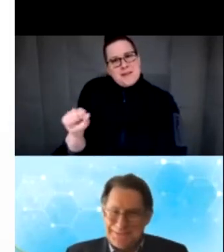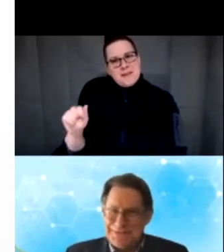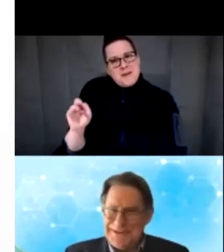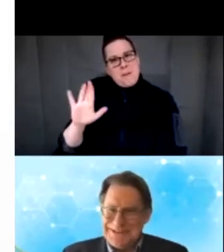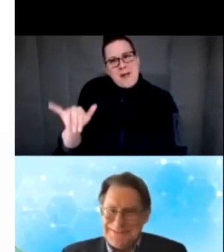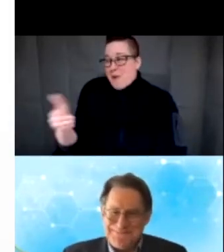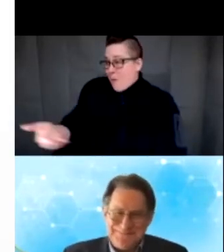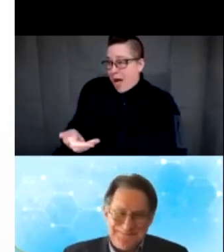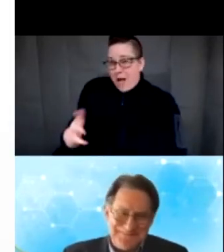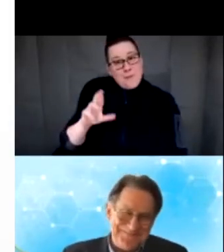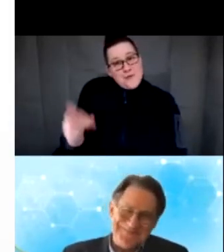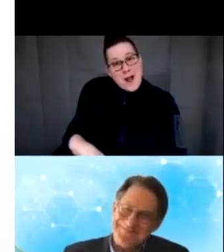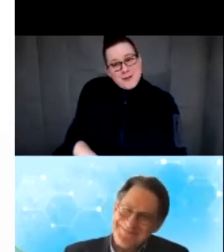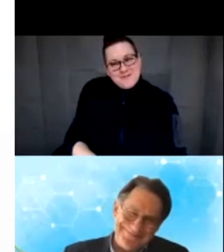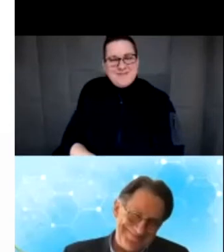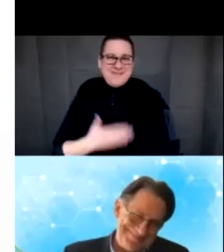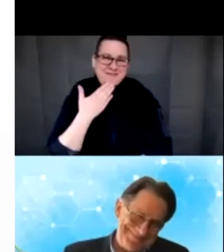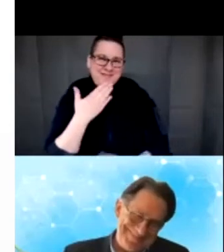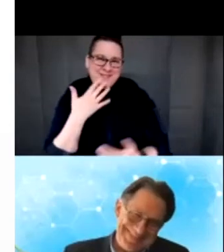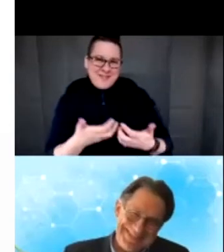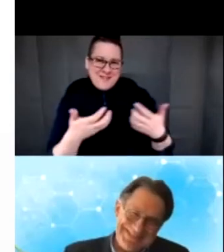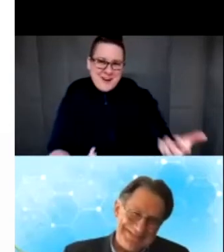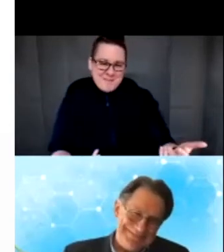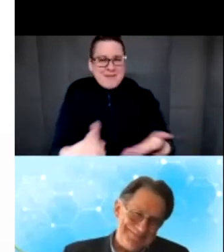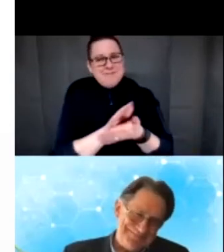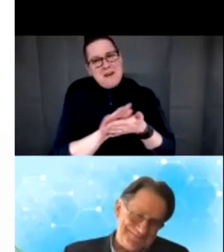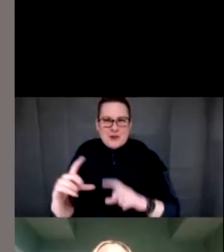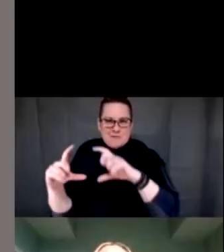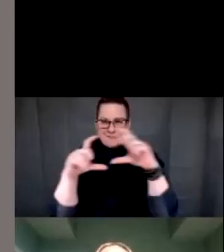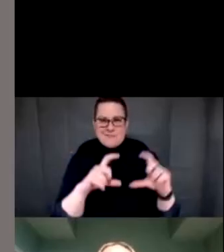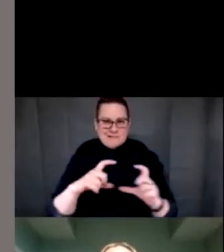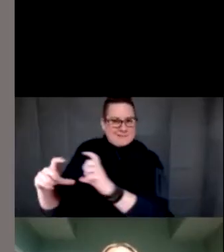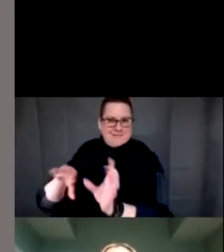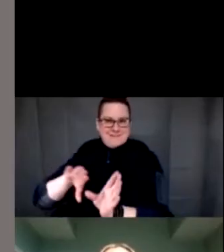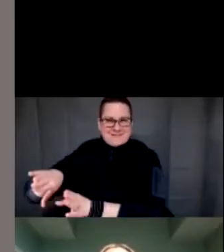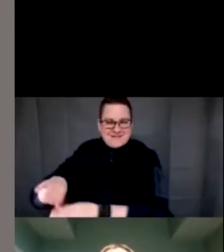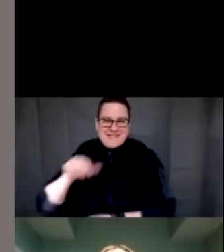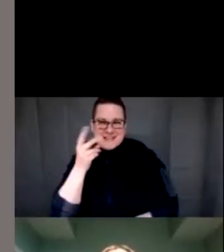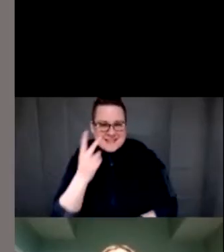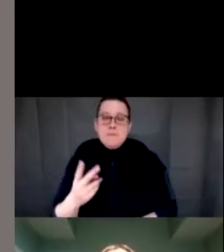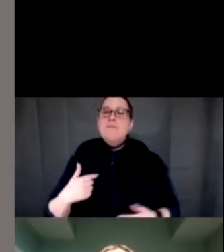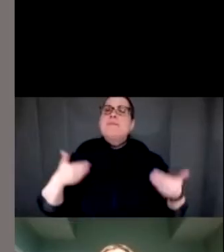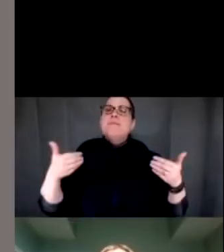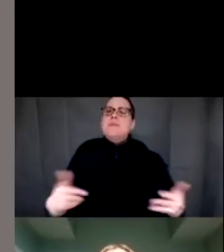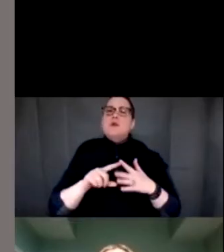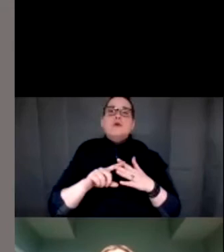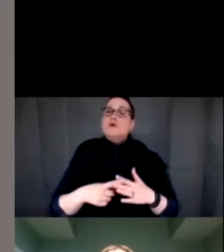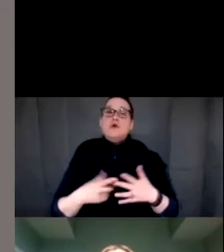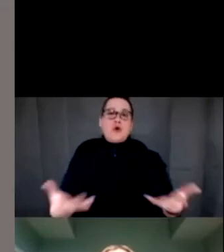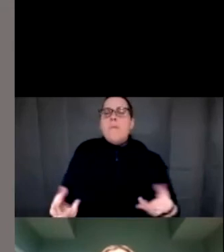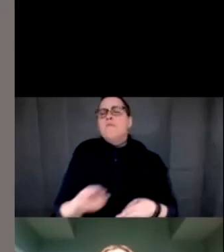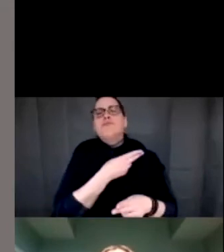welcome to Rochester. Great. Thank you very much for that kind introduction, Yates. Okay, so I'm going to start by just